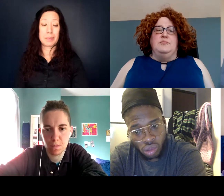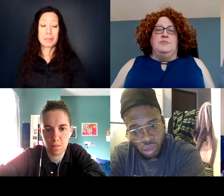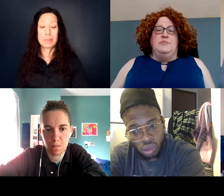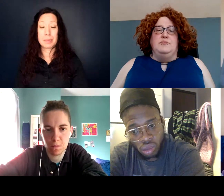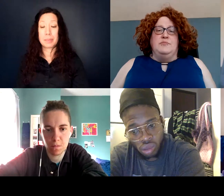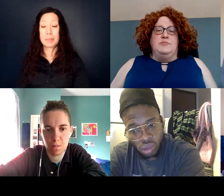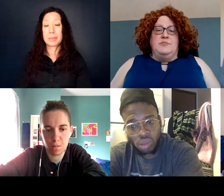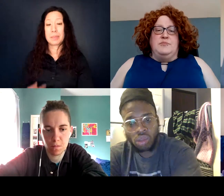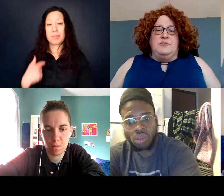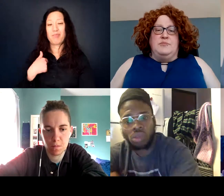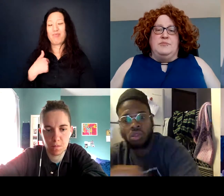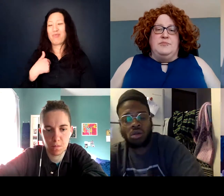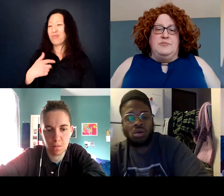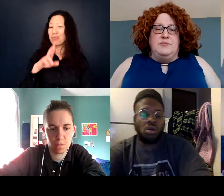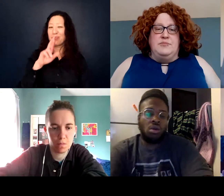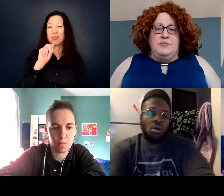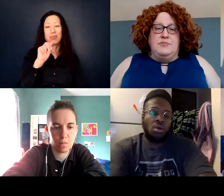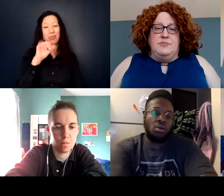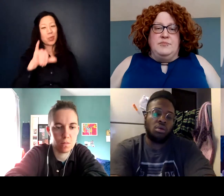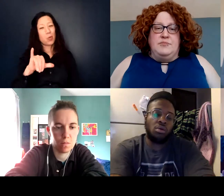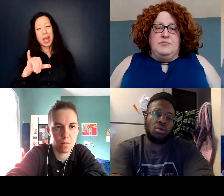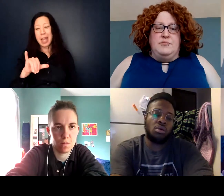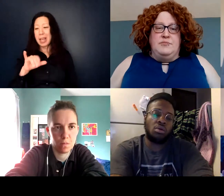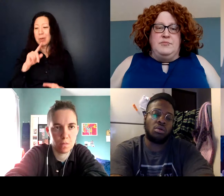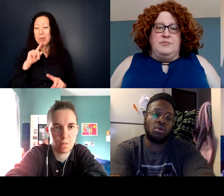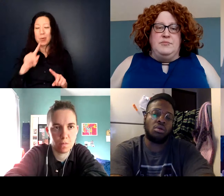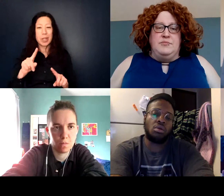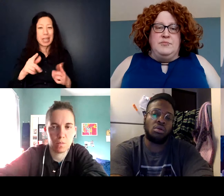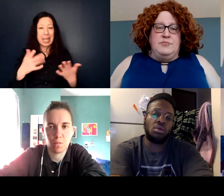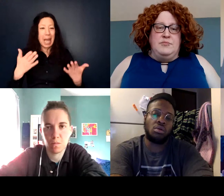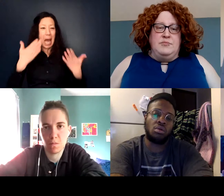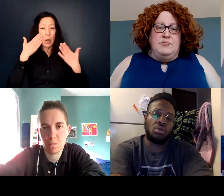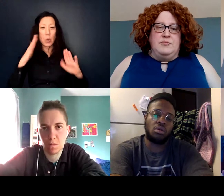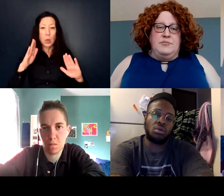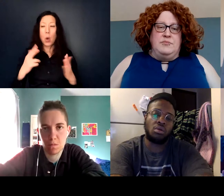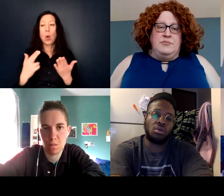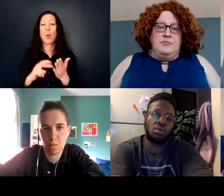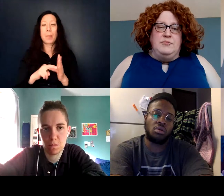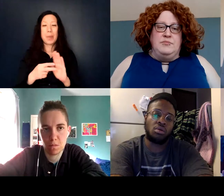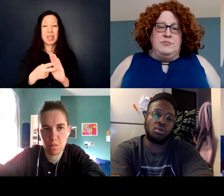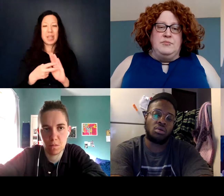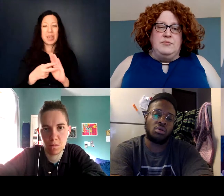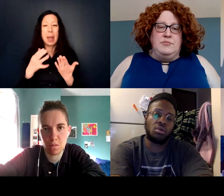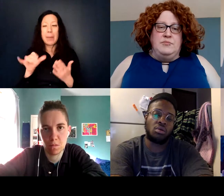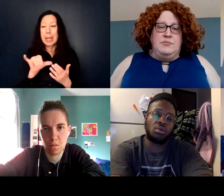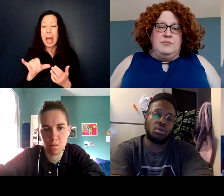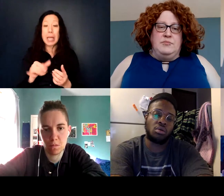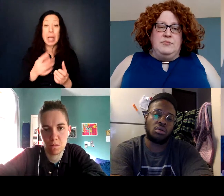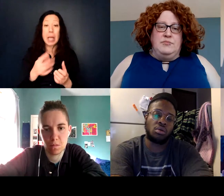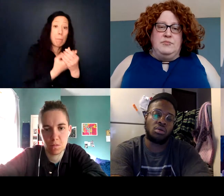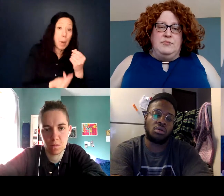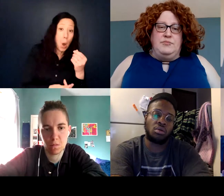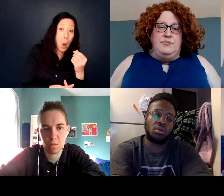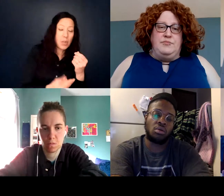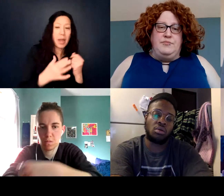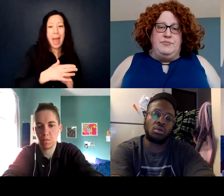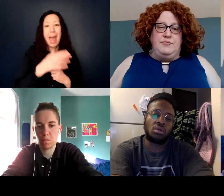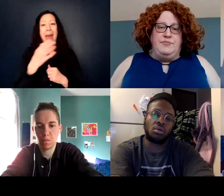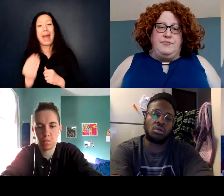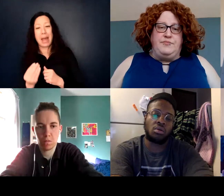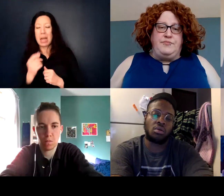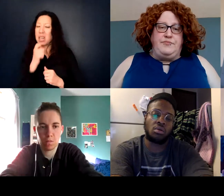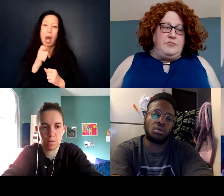This is Ray. I don't know. I mean, is it a both and? Because presumably this is going to be ongoing work on their